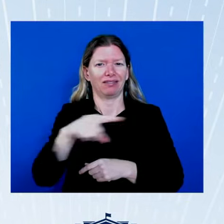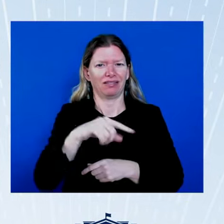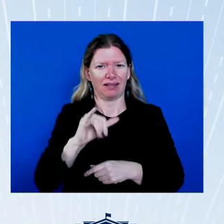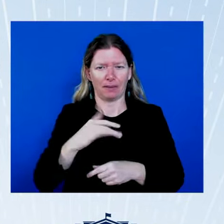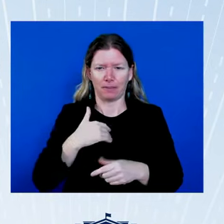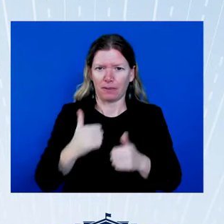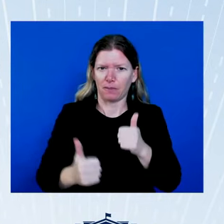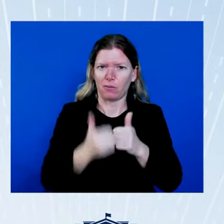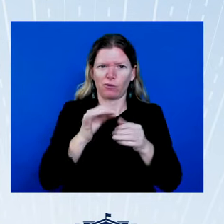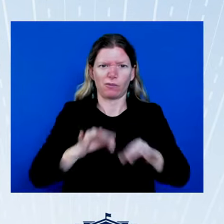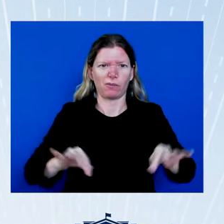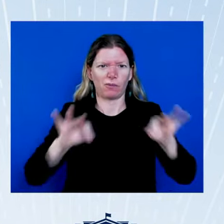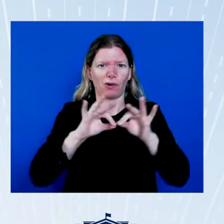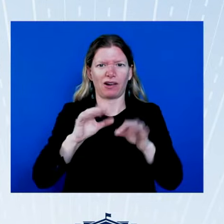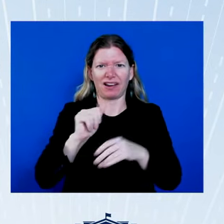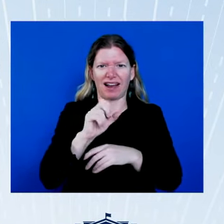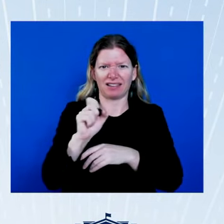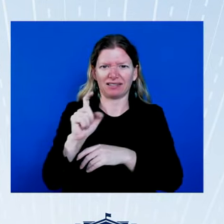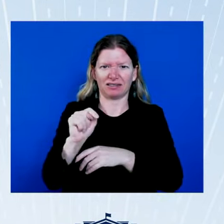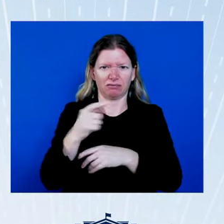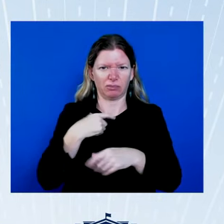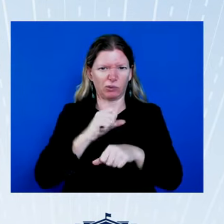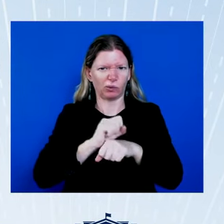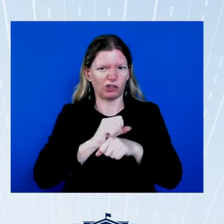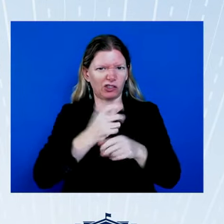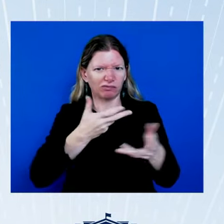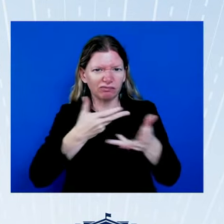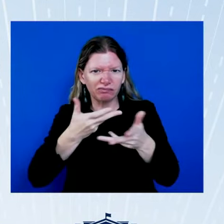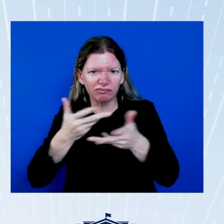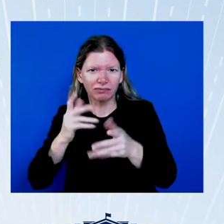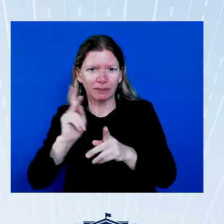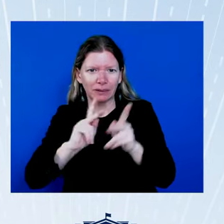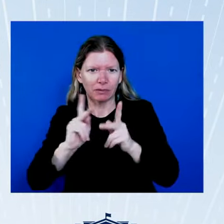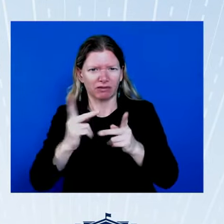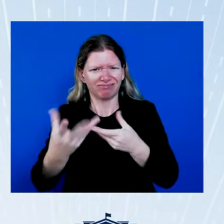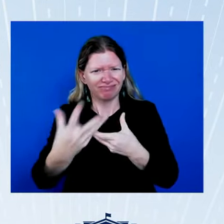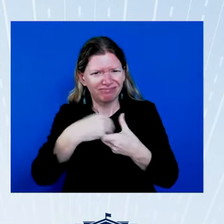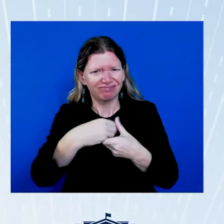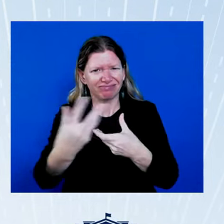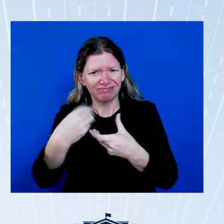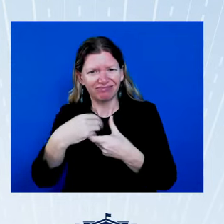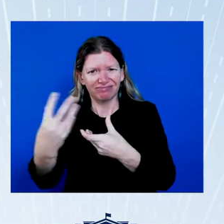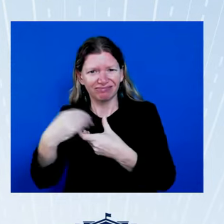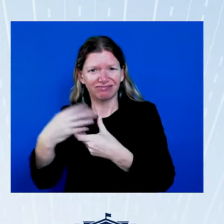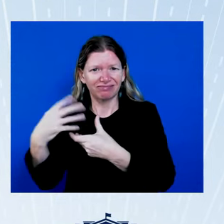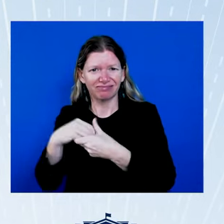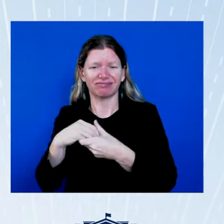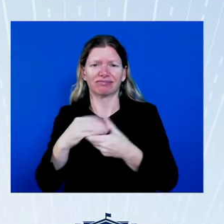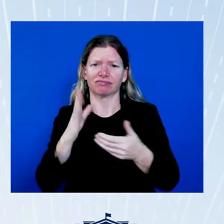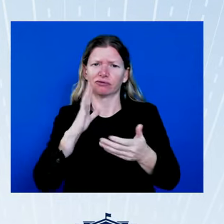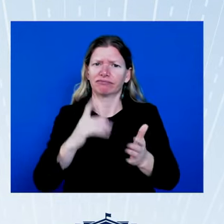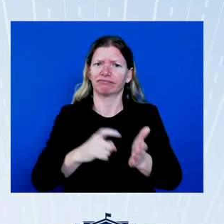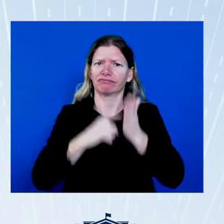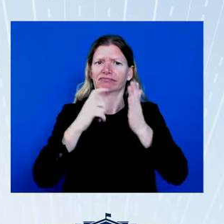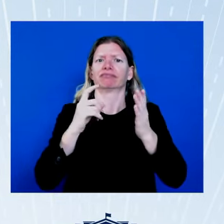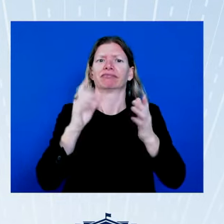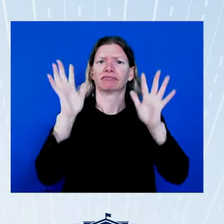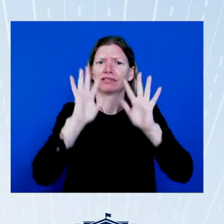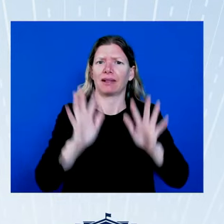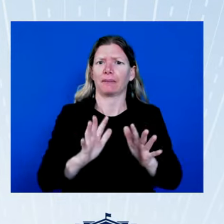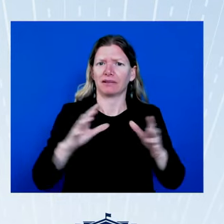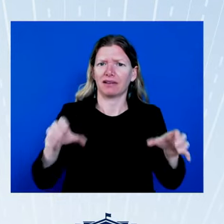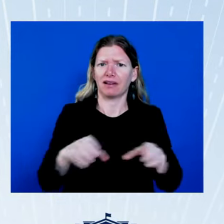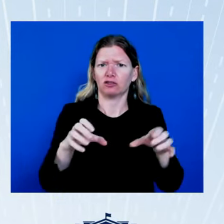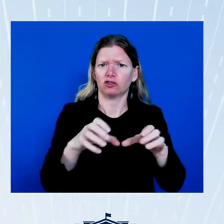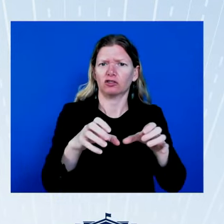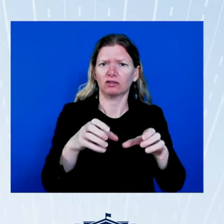demanded climate action. They made sure that climate resilience was always on the front burner for local officials, and even as the memory of